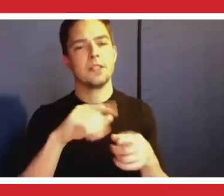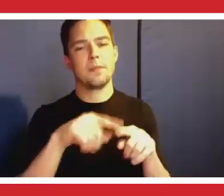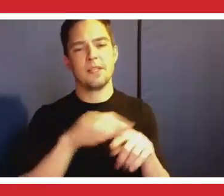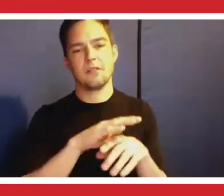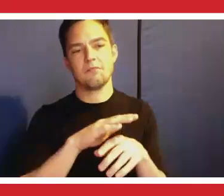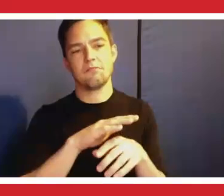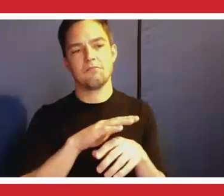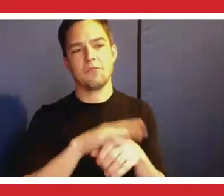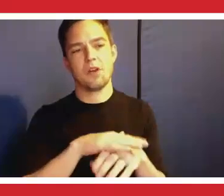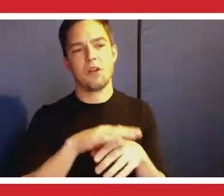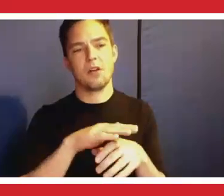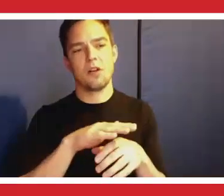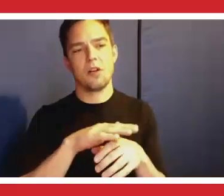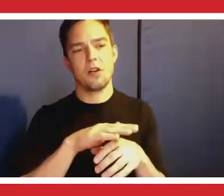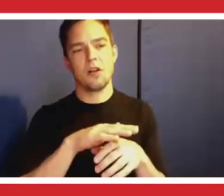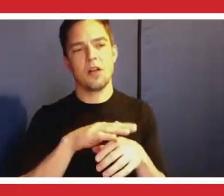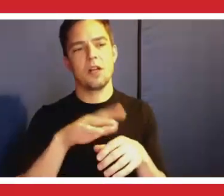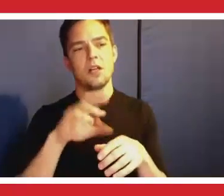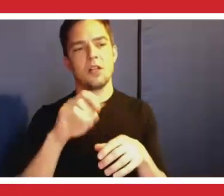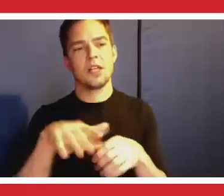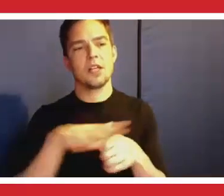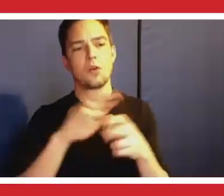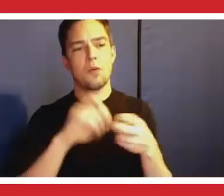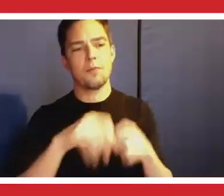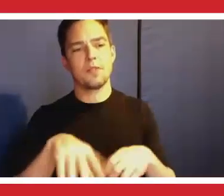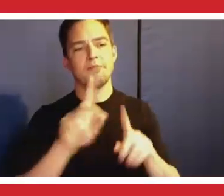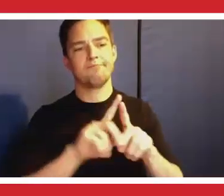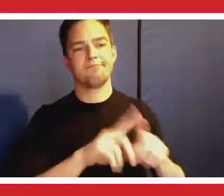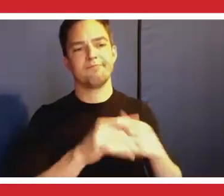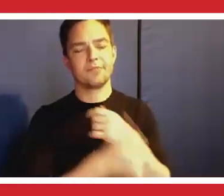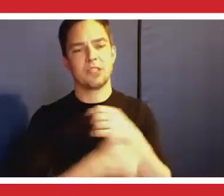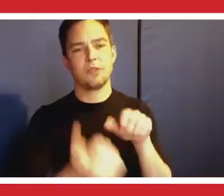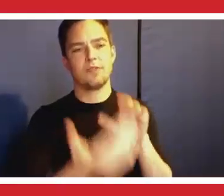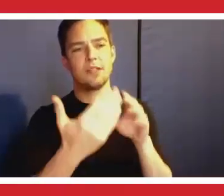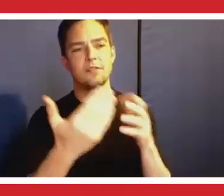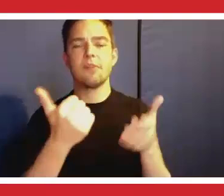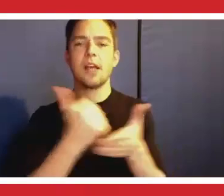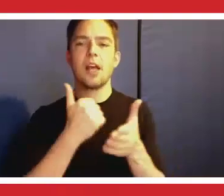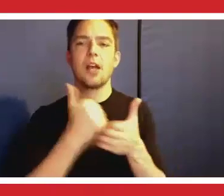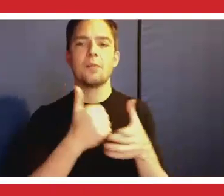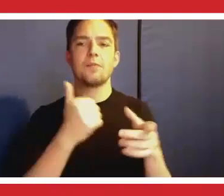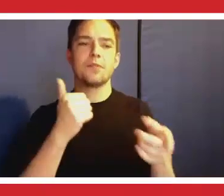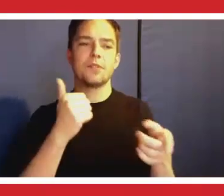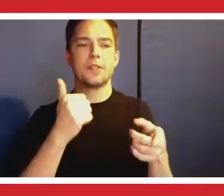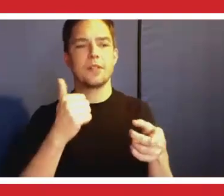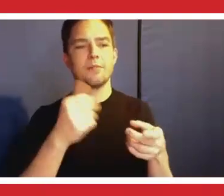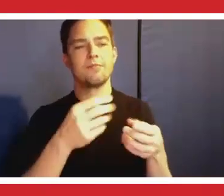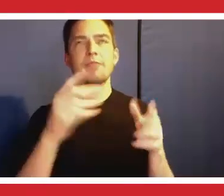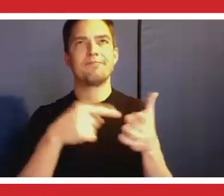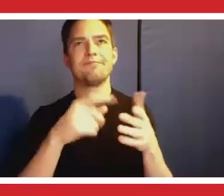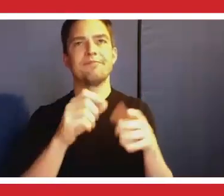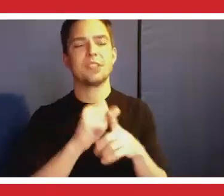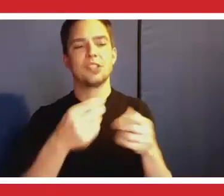geography, population, whatever it is that drives them out. But how to send payments around has kind of been solved a few times. So don't go